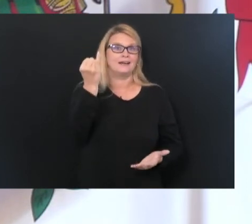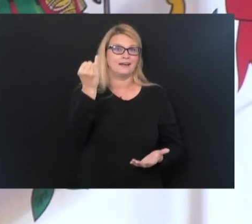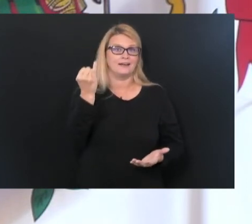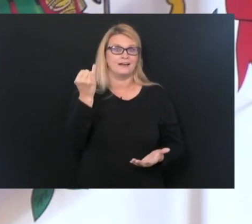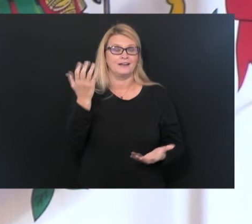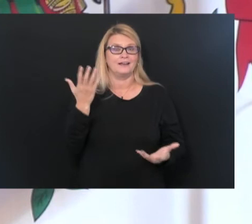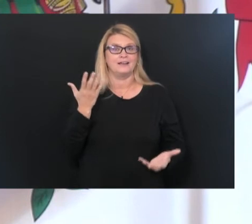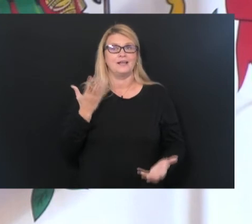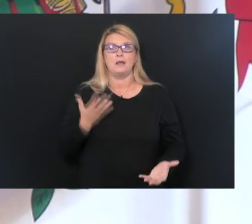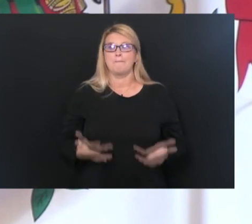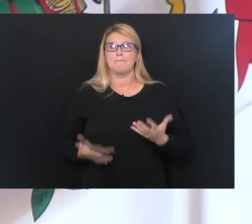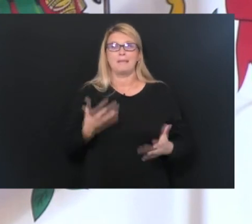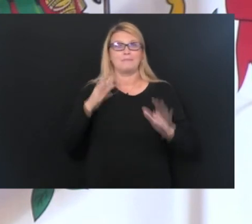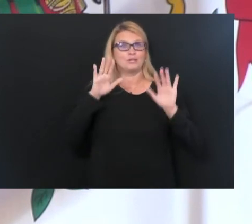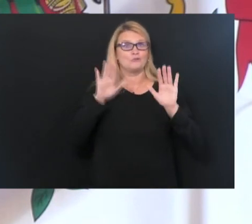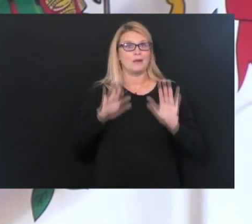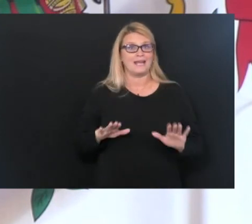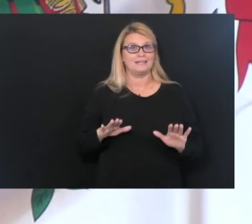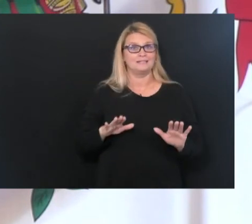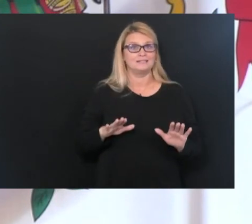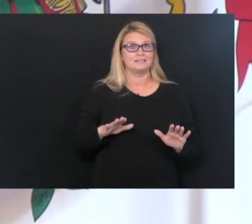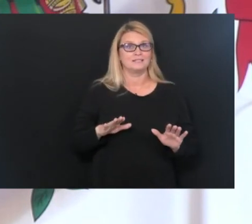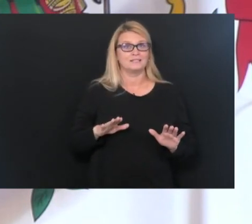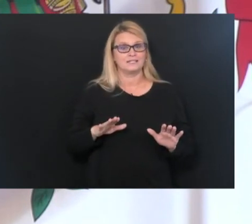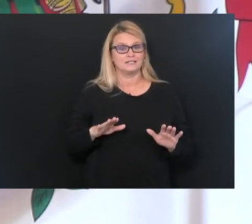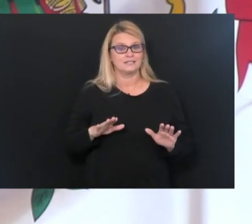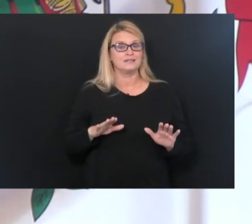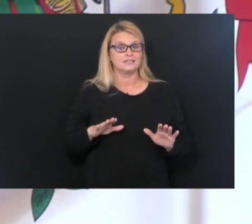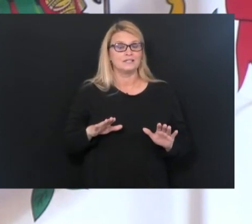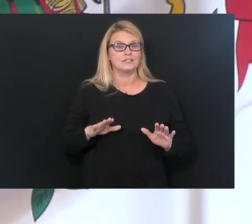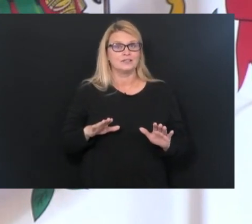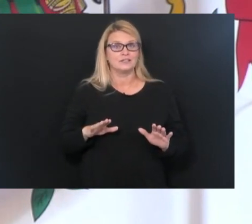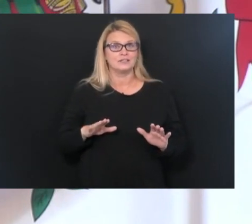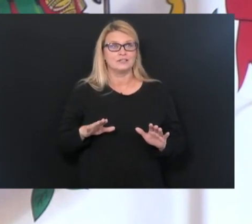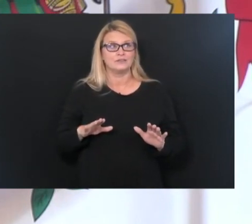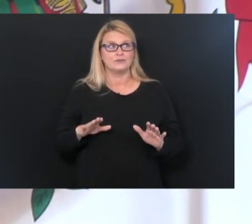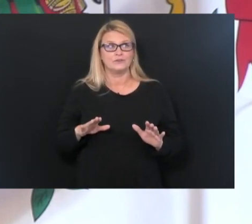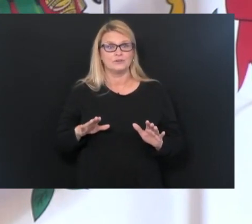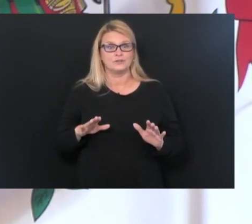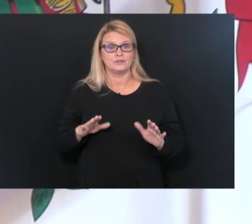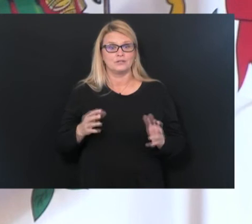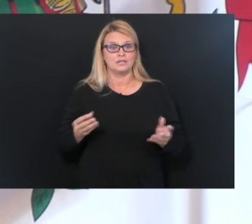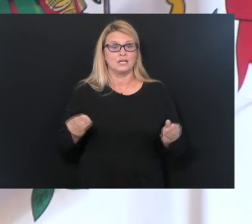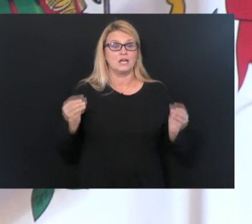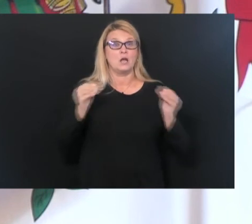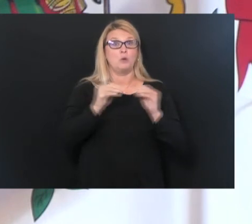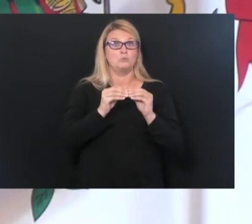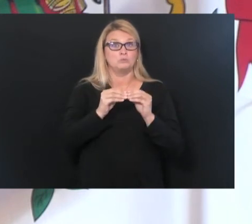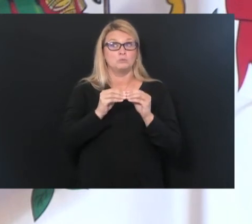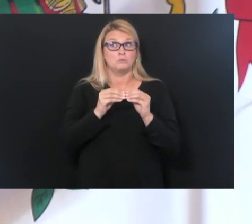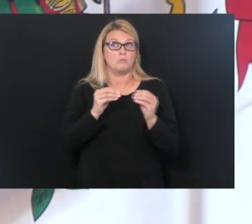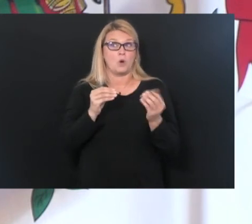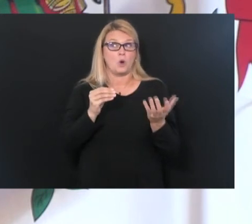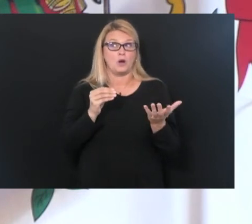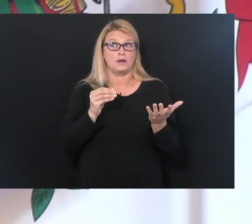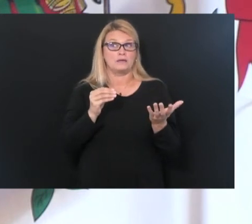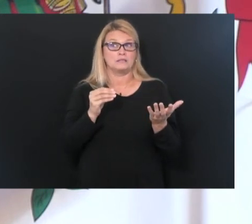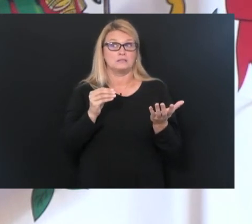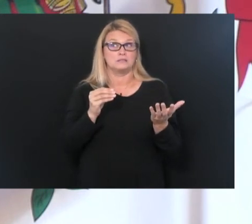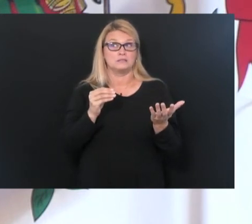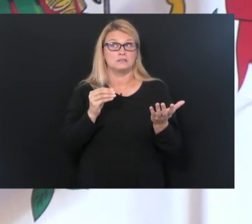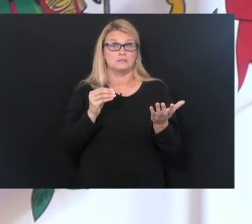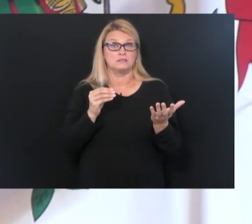idea may be great, but let's just exaggerate and make to make a point. Let's just say the newfangled